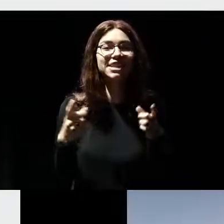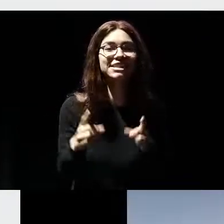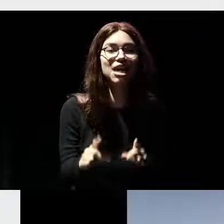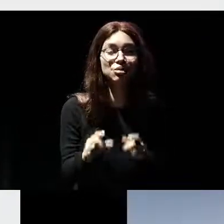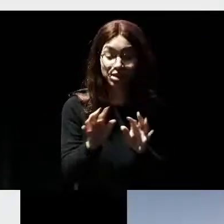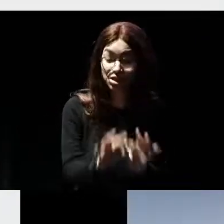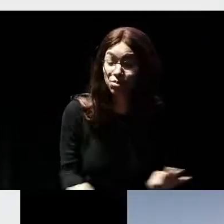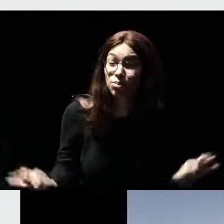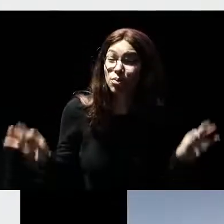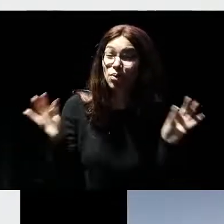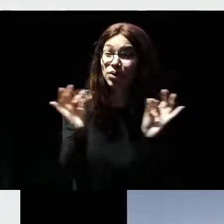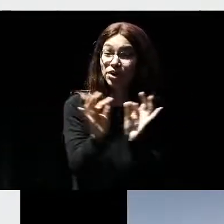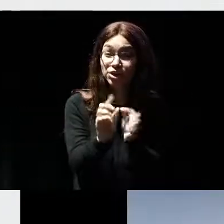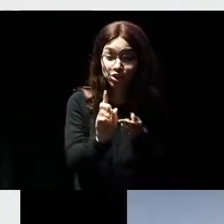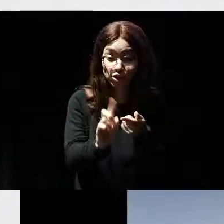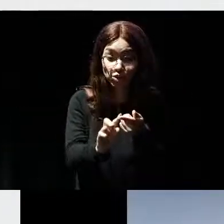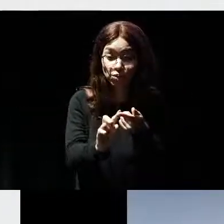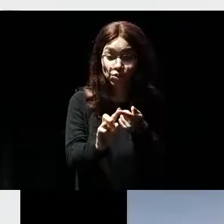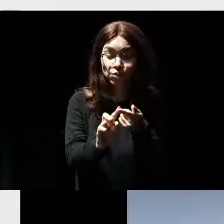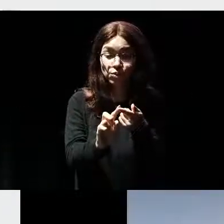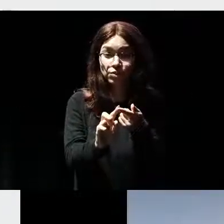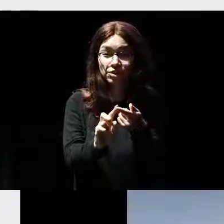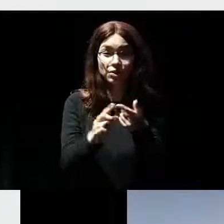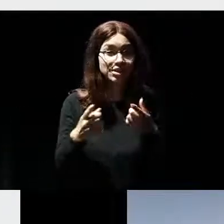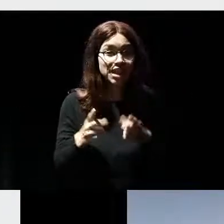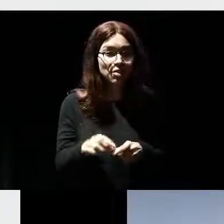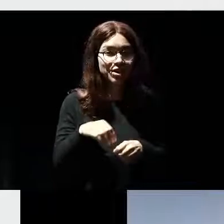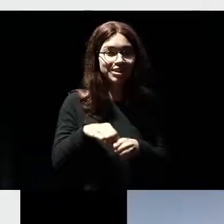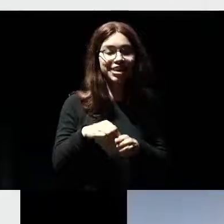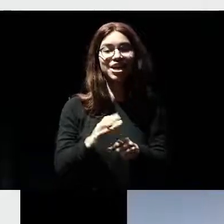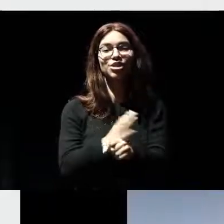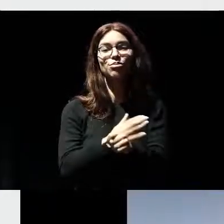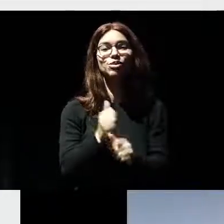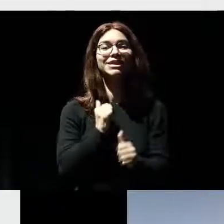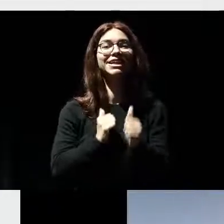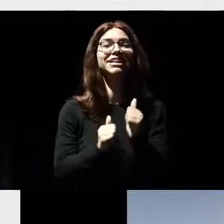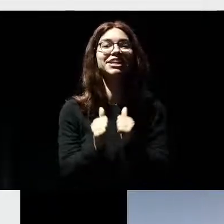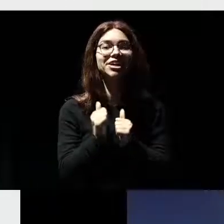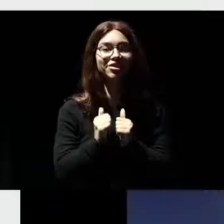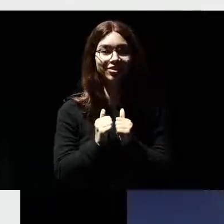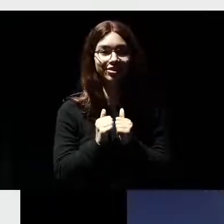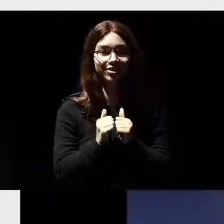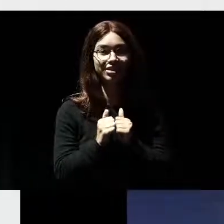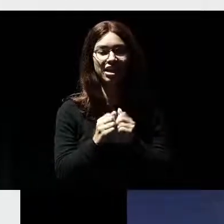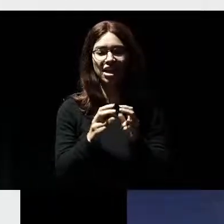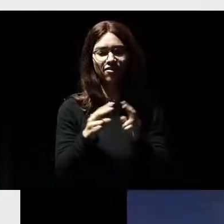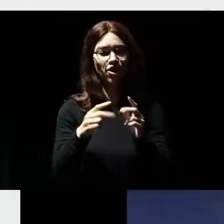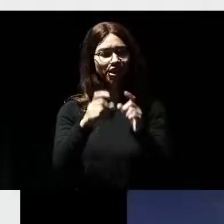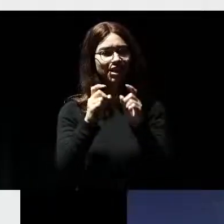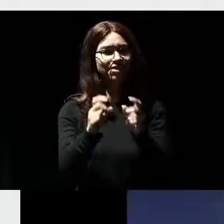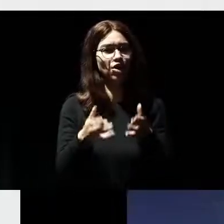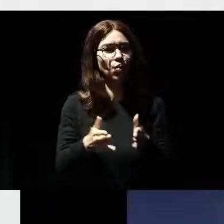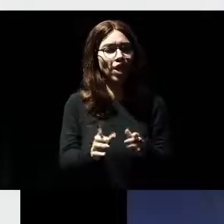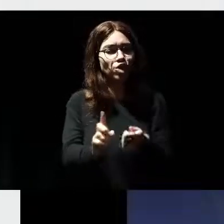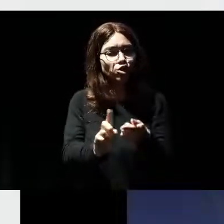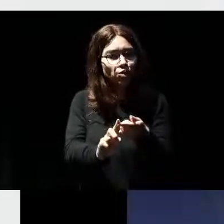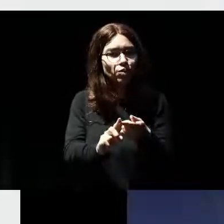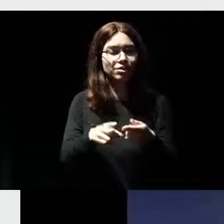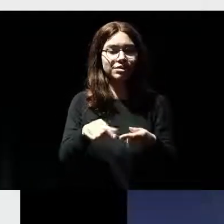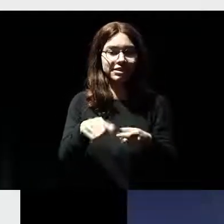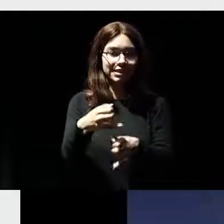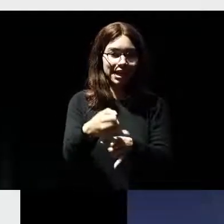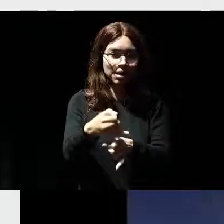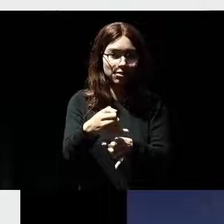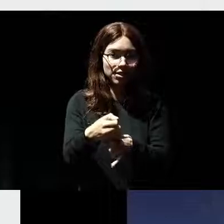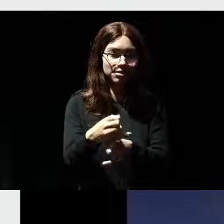important to the activities in the music theater out to, in a very generous way, the campus as a whole. Certainly